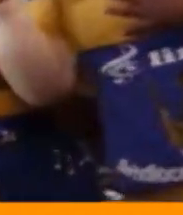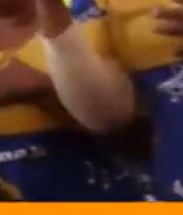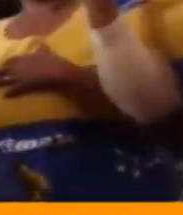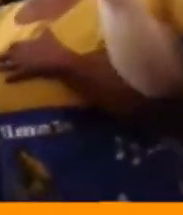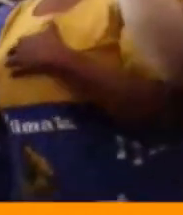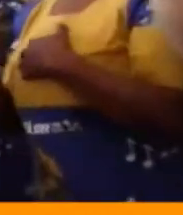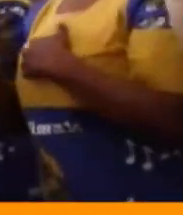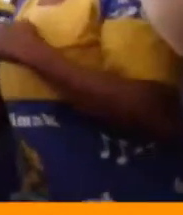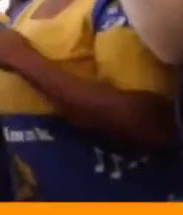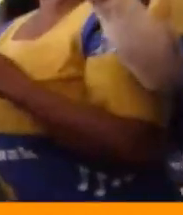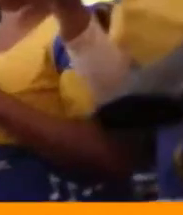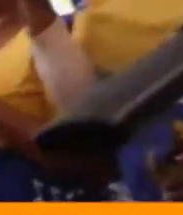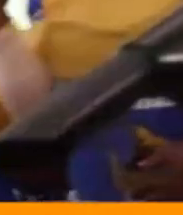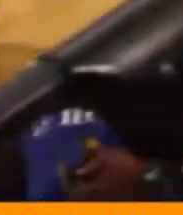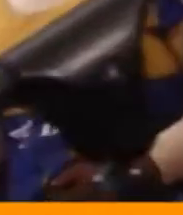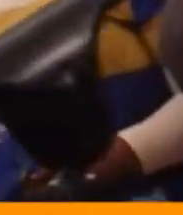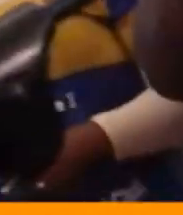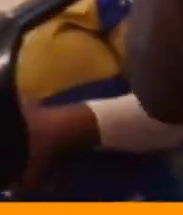yourself